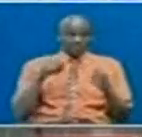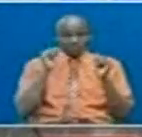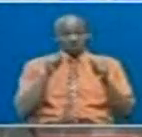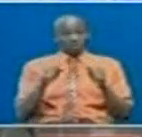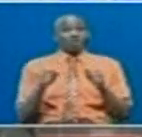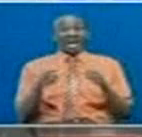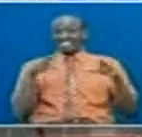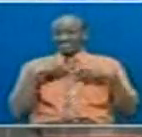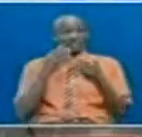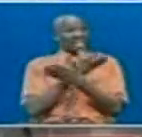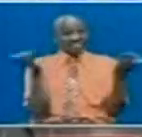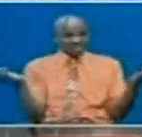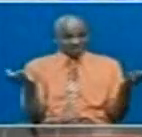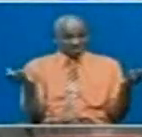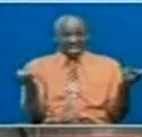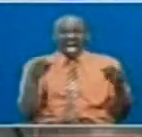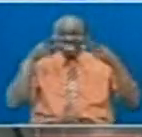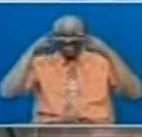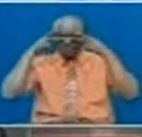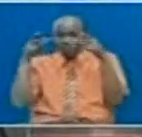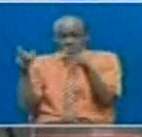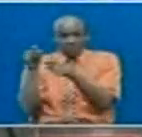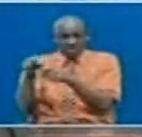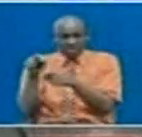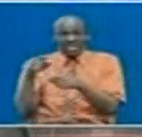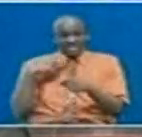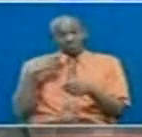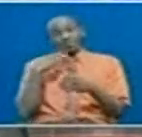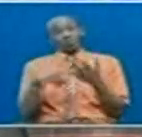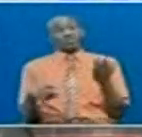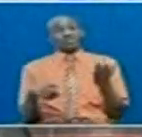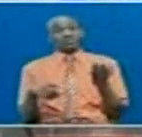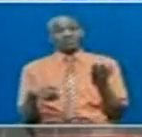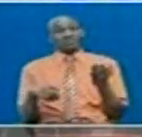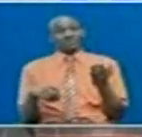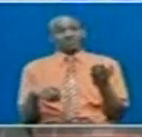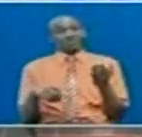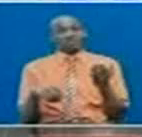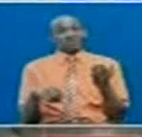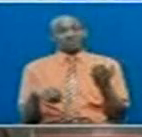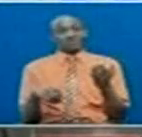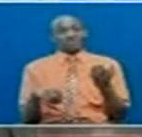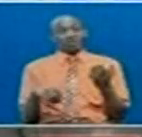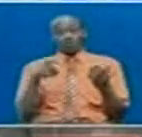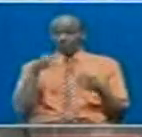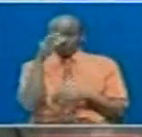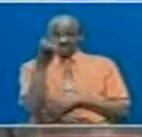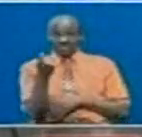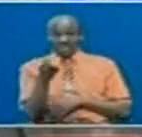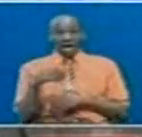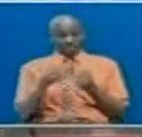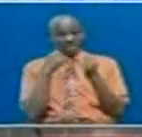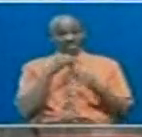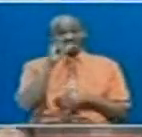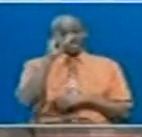mercenaries. These Al-Shabaab you're talking about, these are mercenaries by any other name. That's what it is. You even found them in Iran,